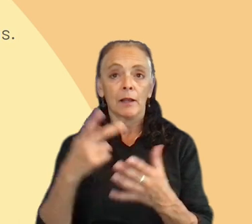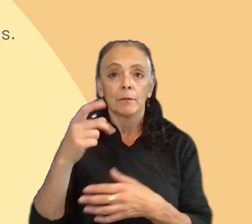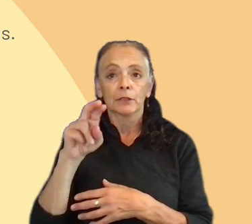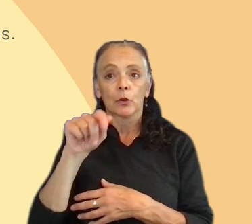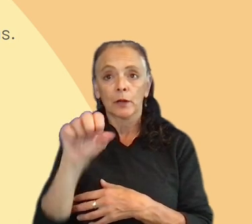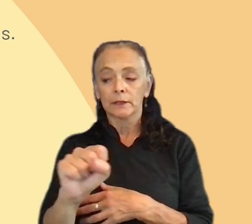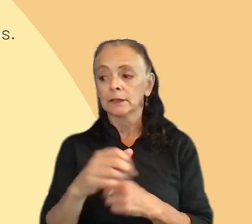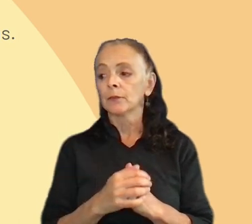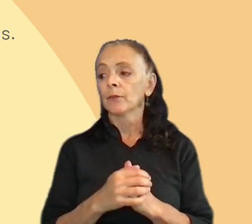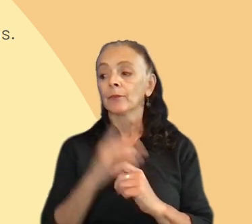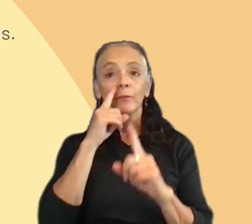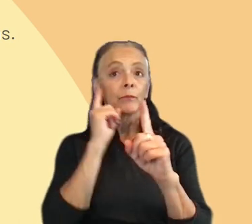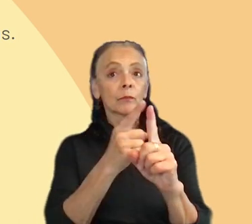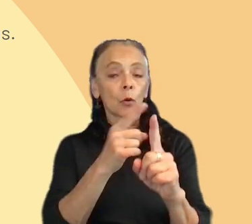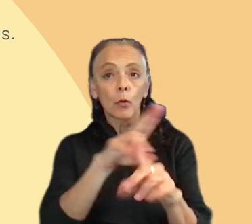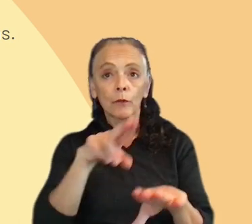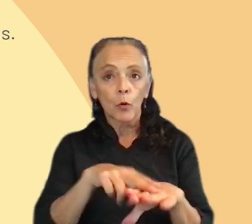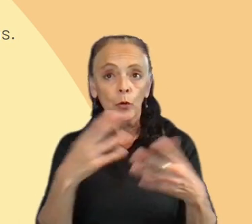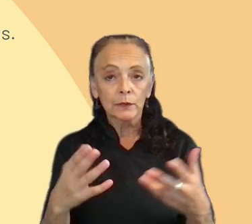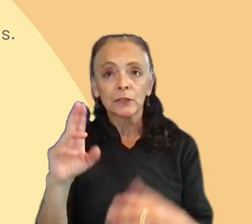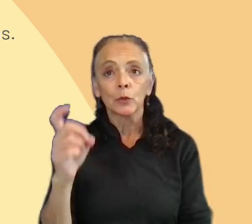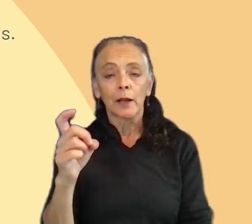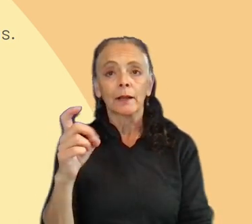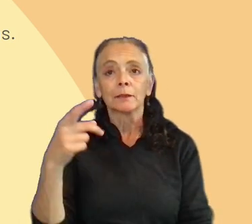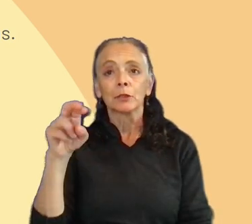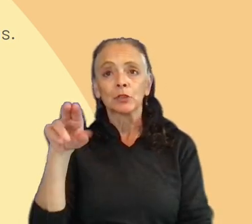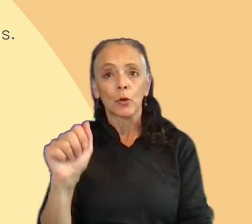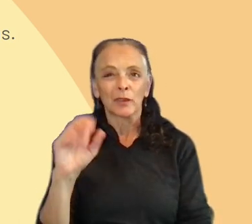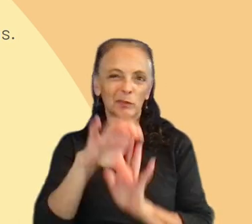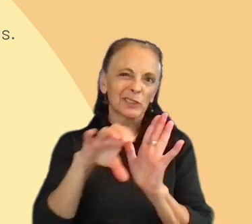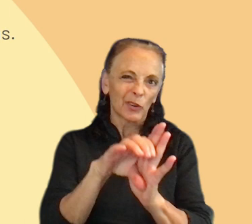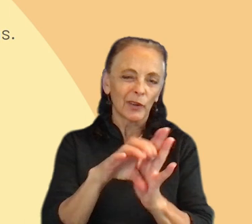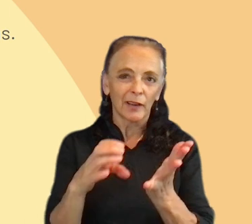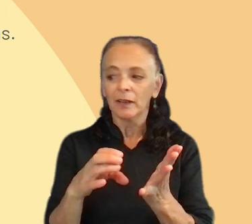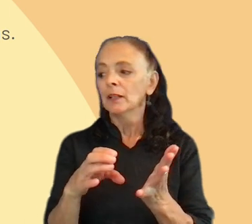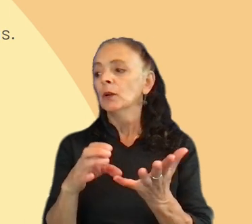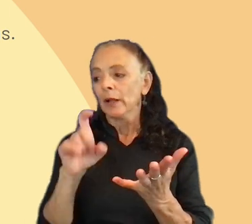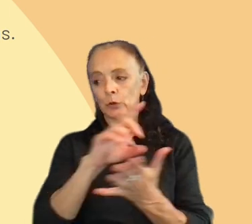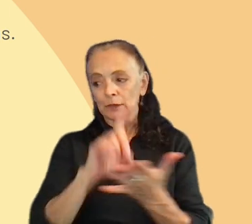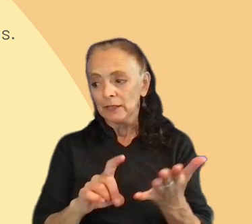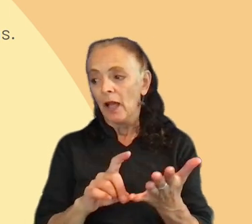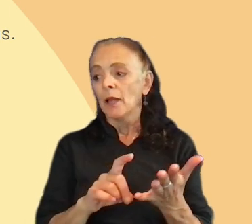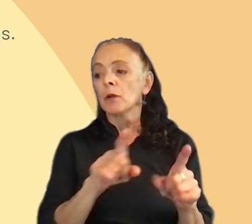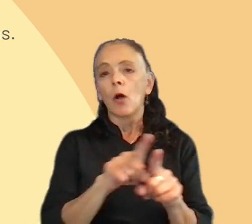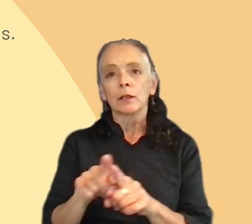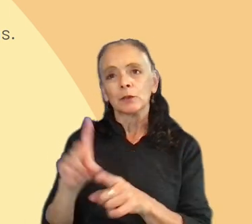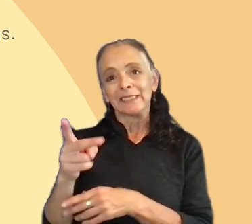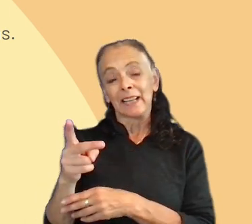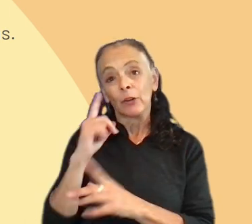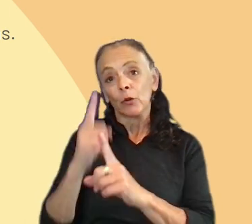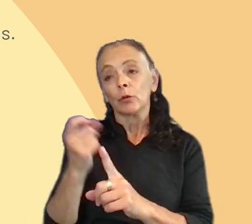the main goal of course was that the wax persona we had to design then but secondary goals was to understand players